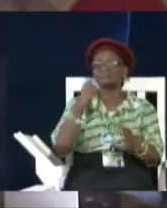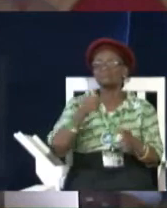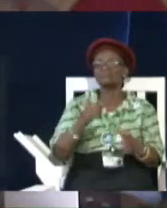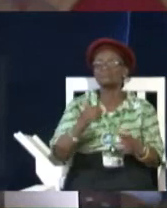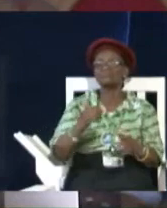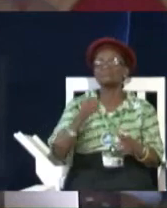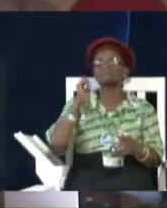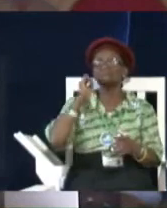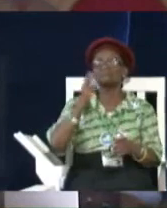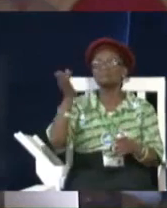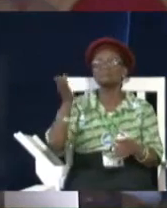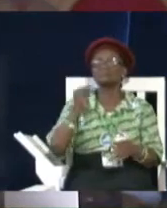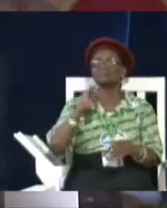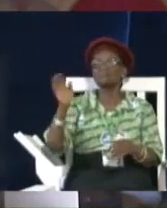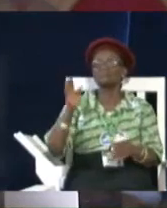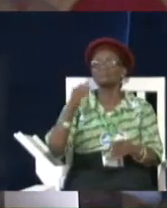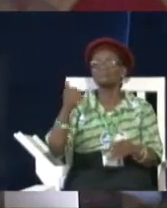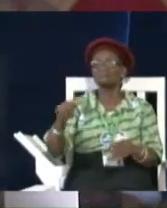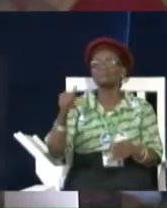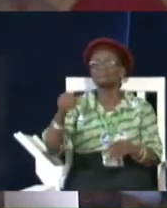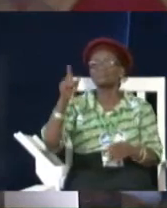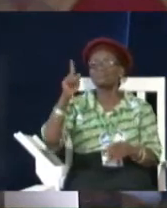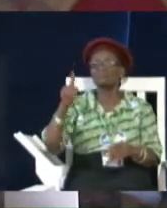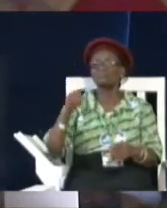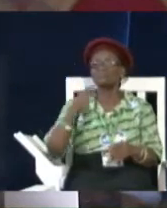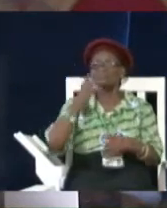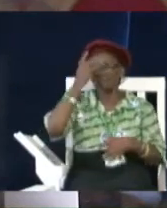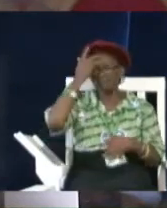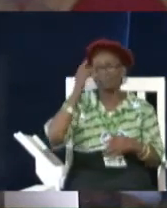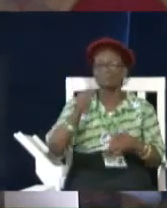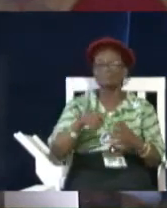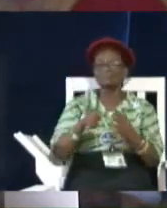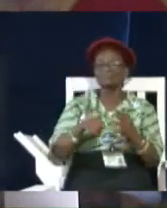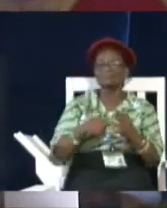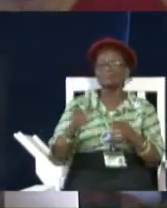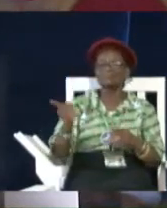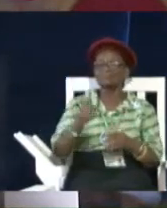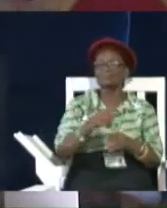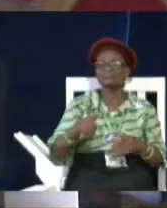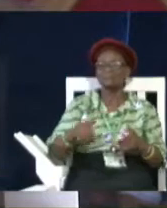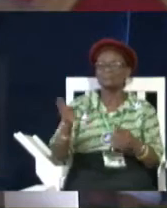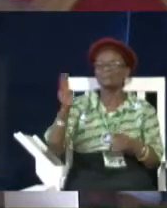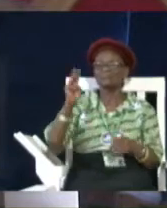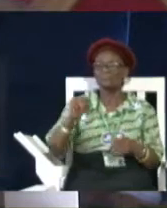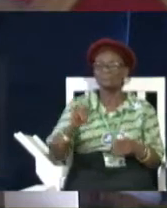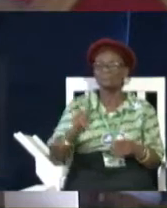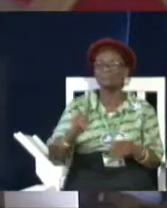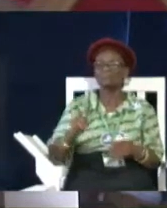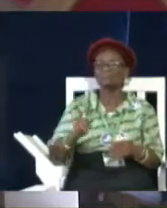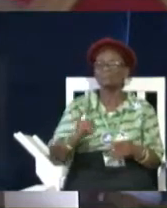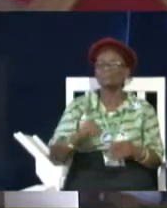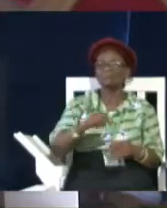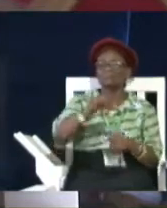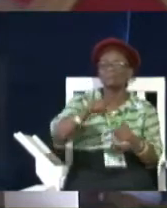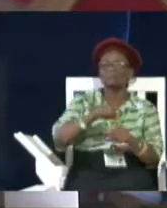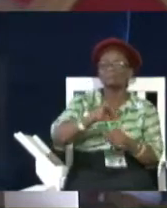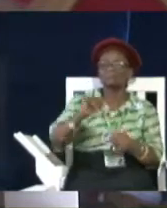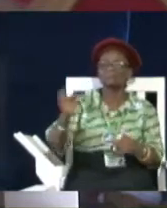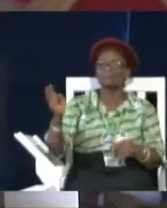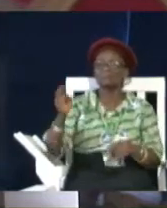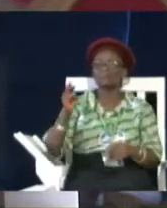Let him call for the elders and let them anoint him with